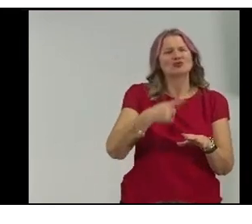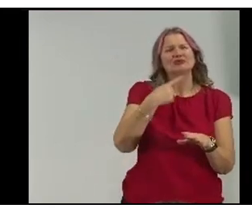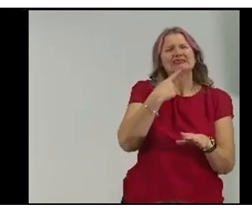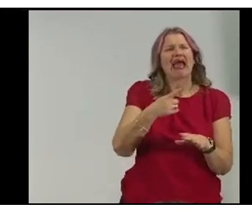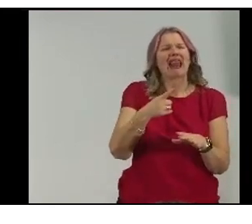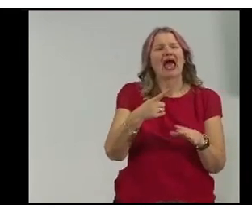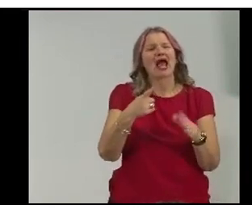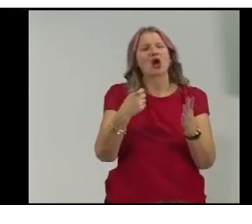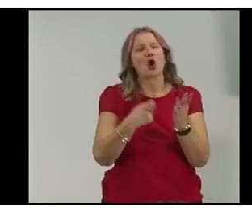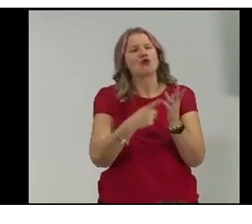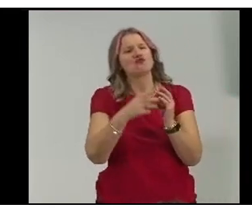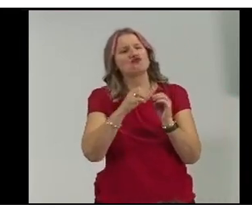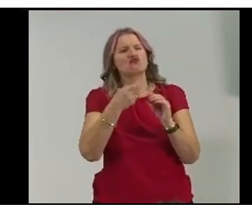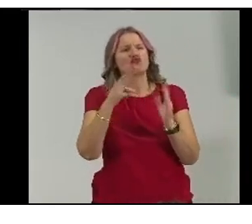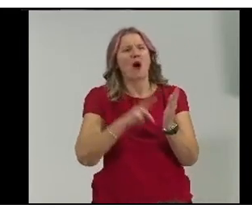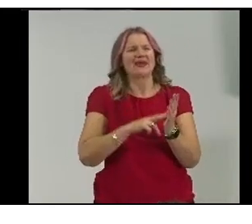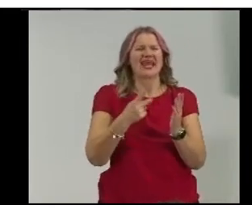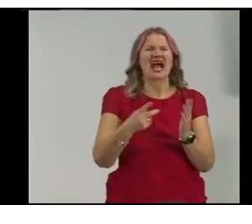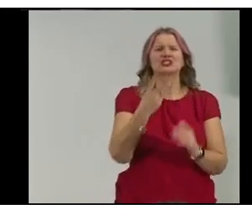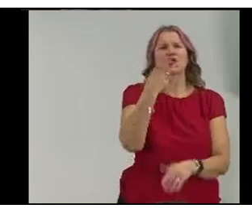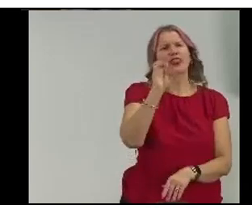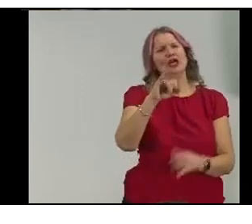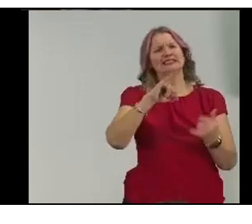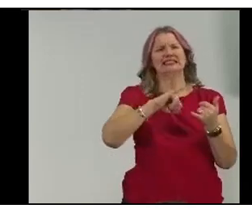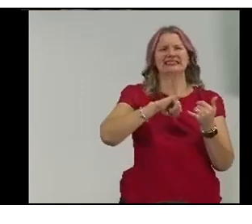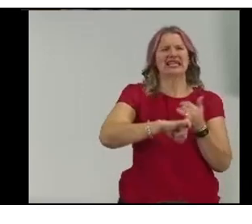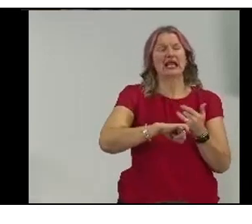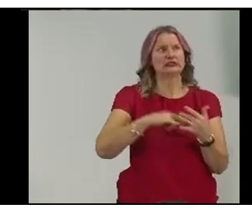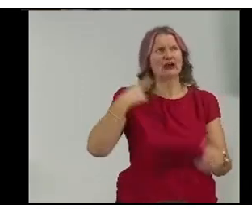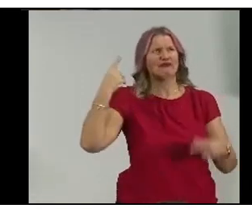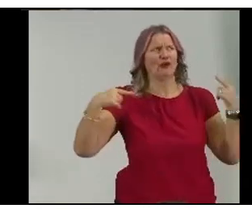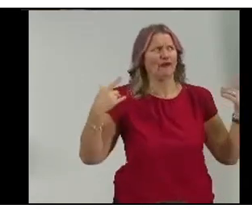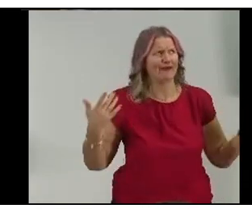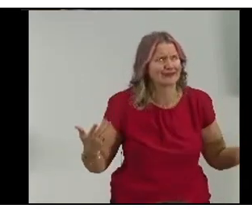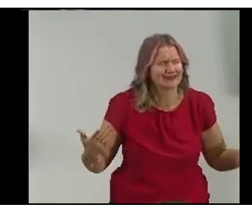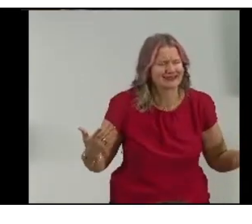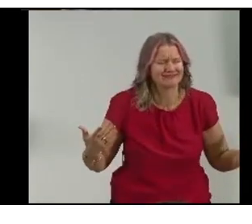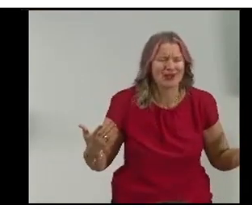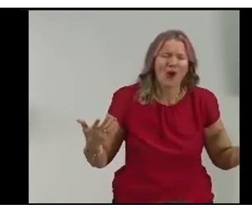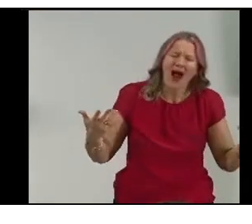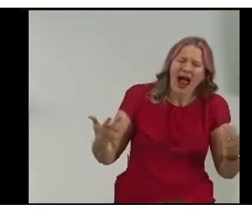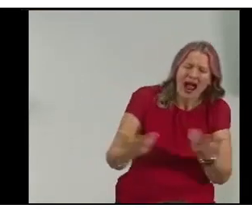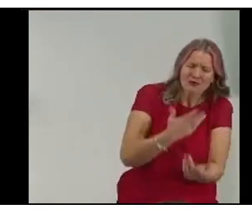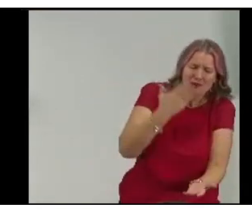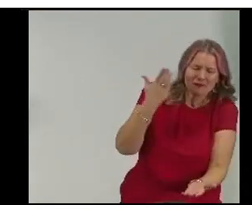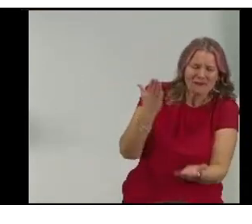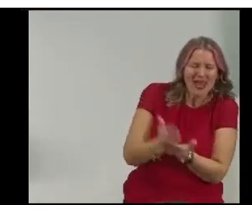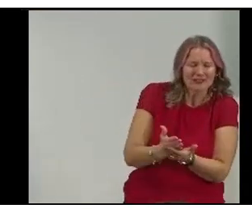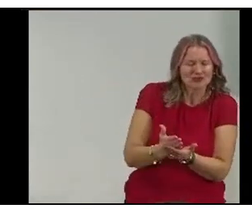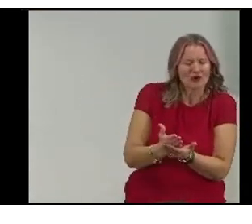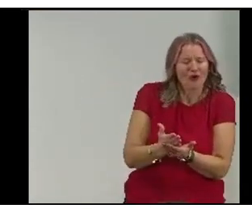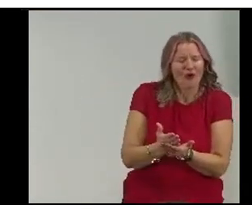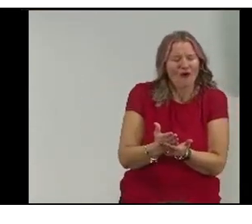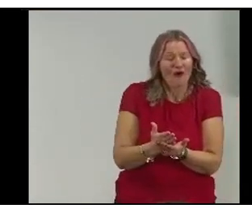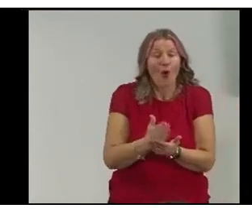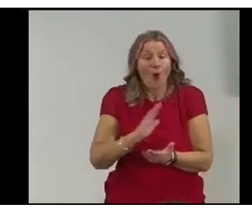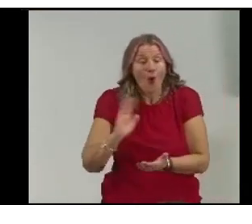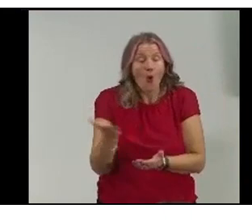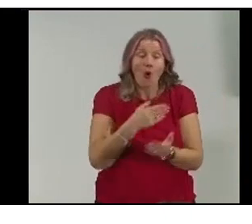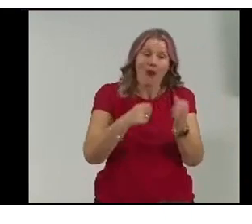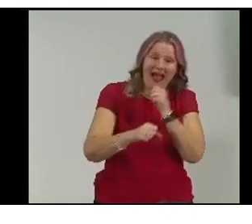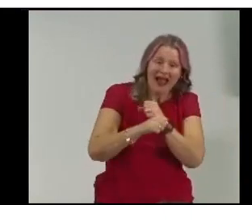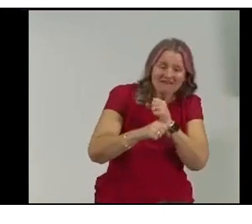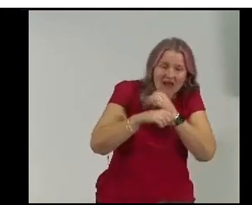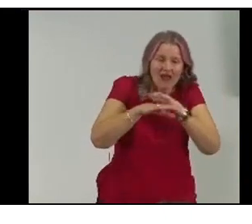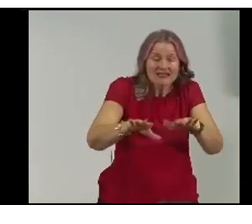it? 30 seconds of nothing? Oh, yeah, noise. Yeah. Of noise, yeah. So how do we make all the advertisements that we're